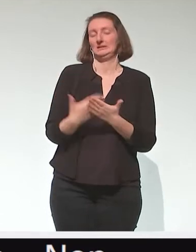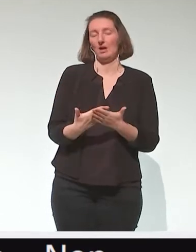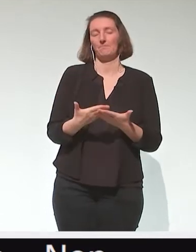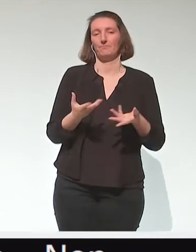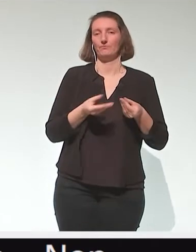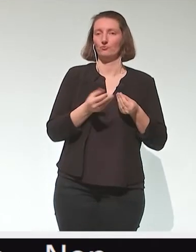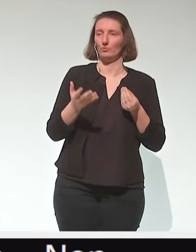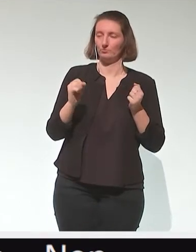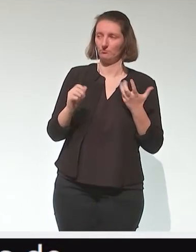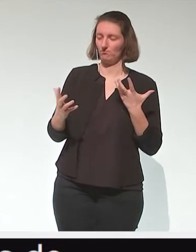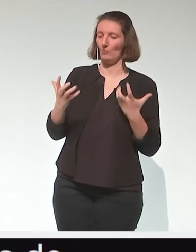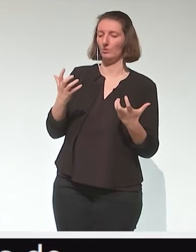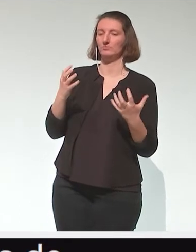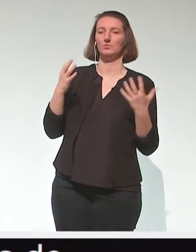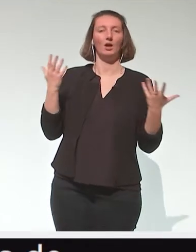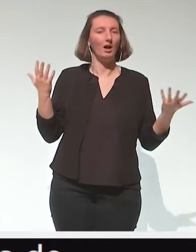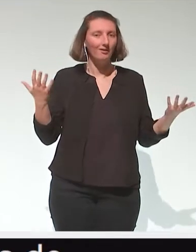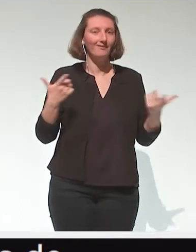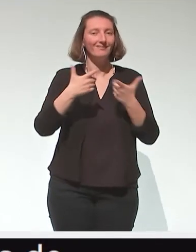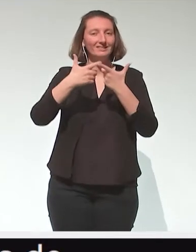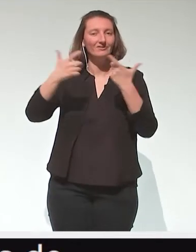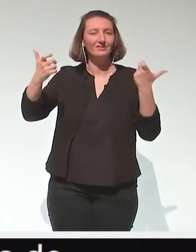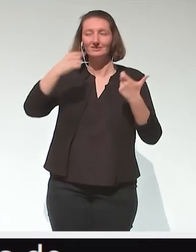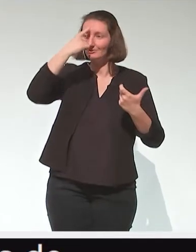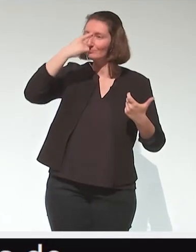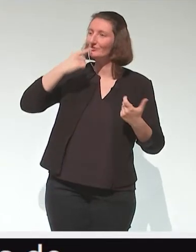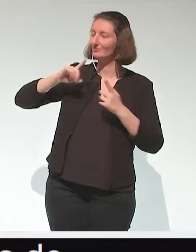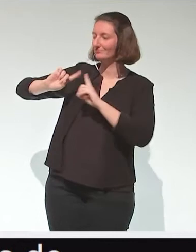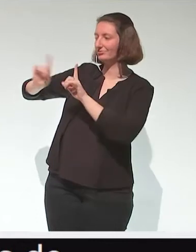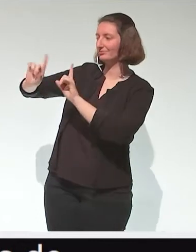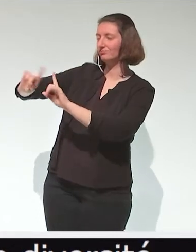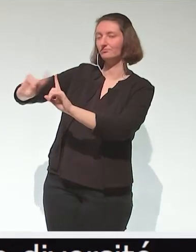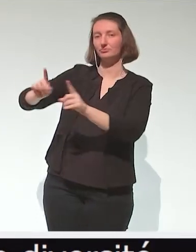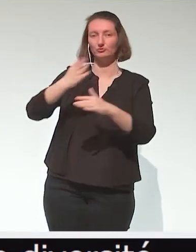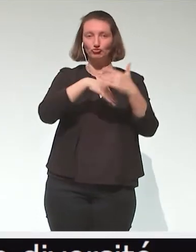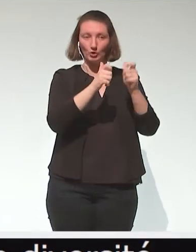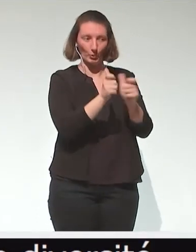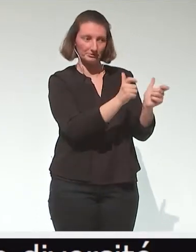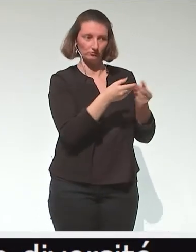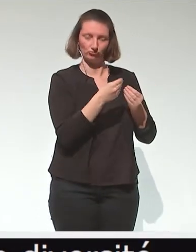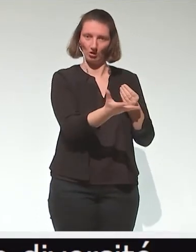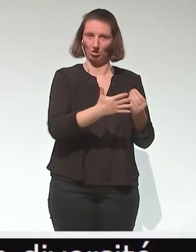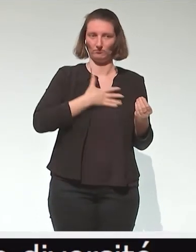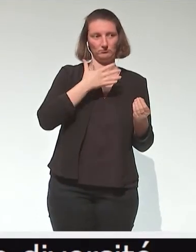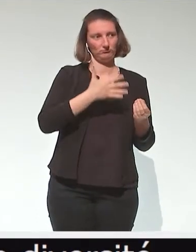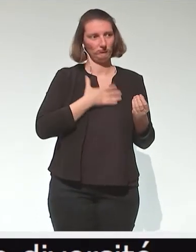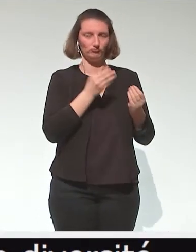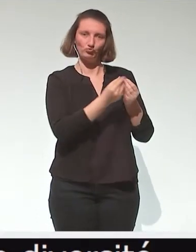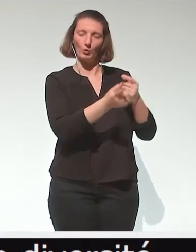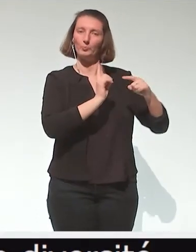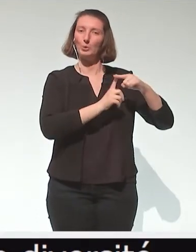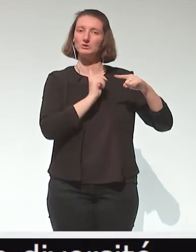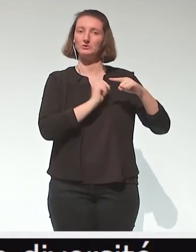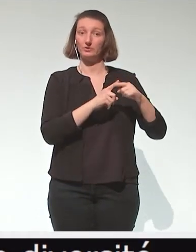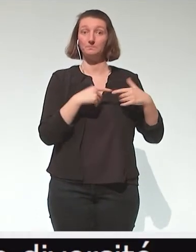the company. And that's how they take on board the disability issue as well.